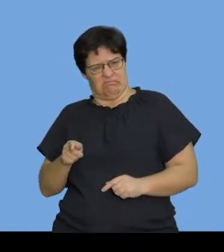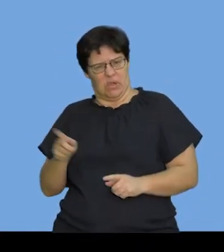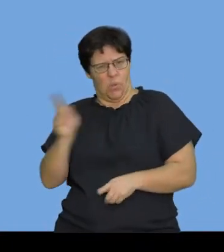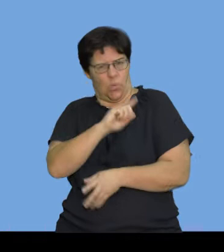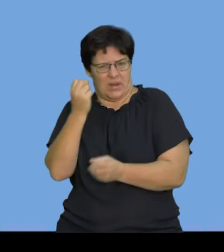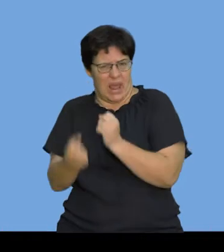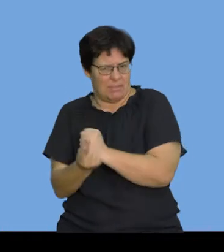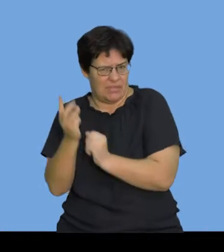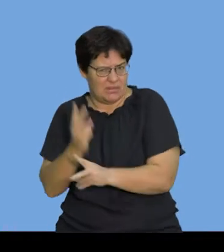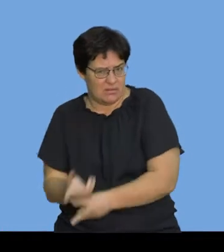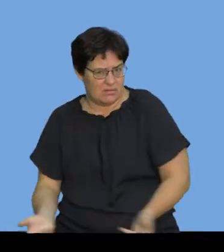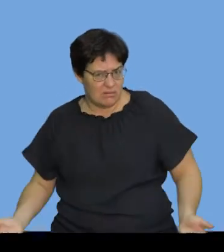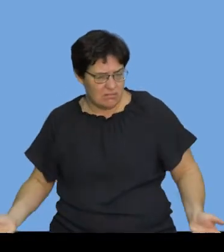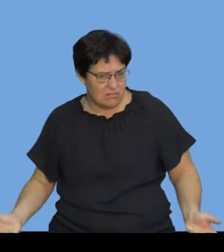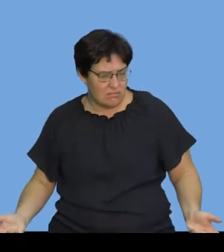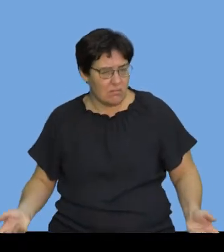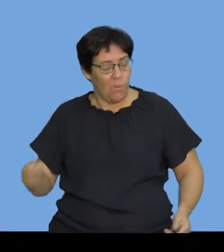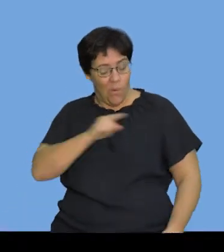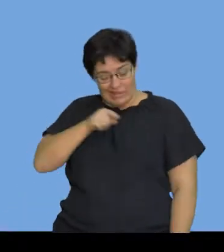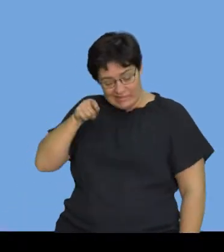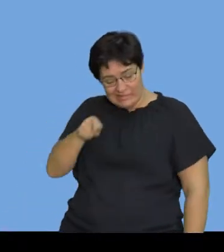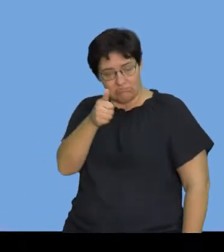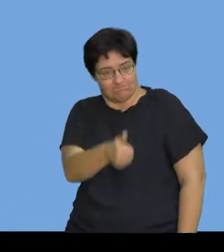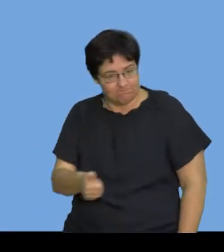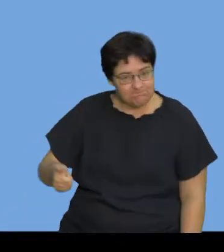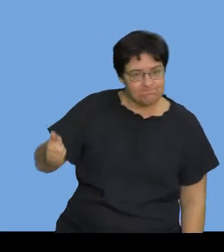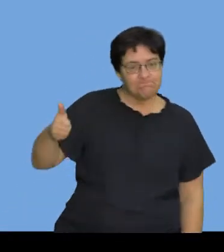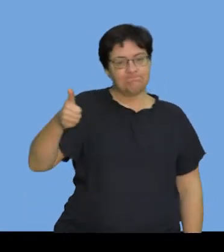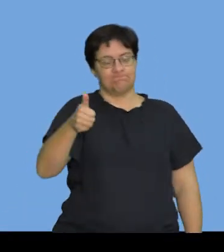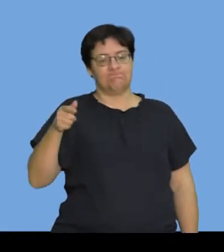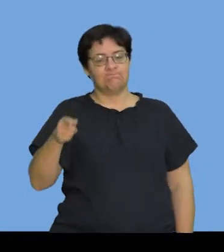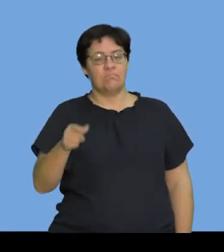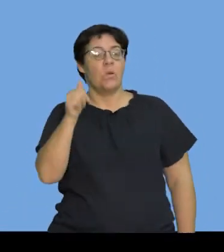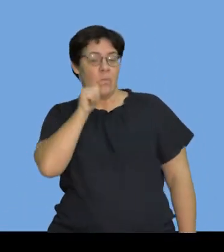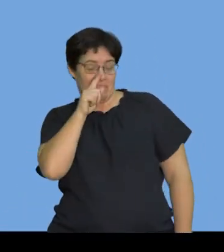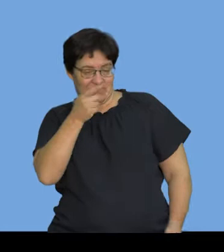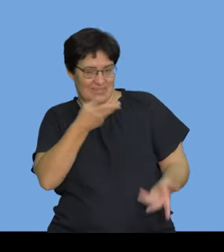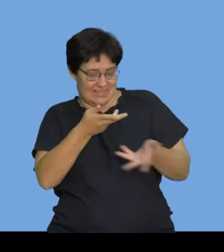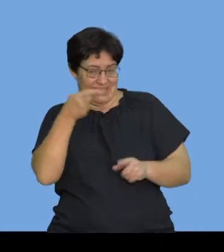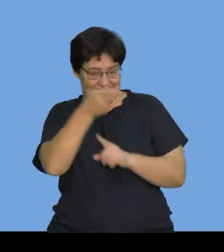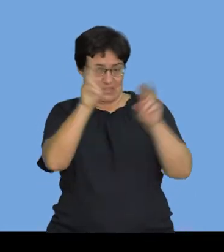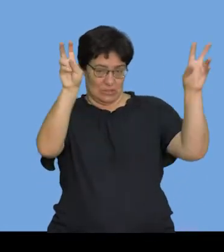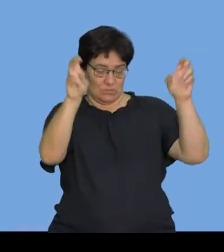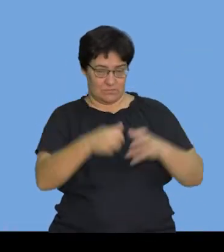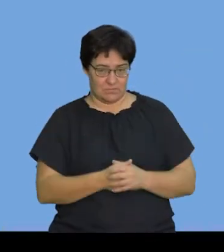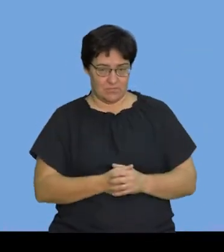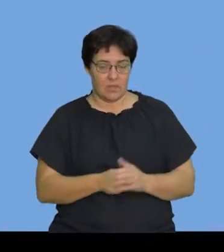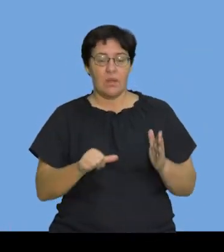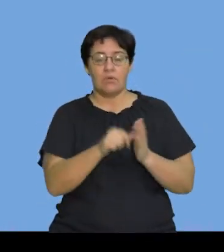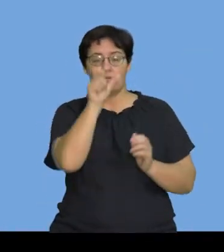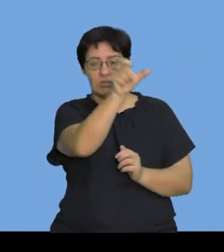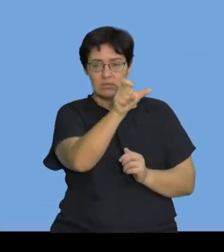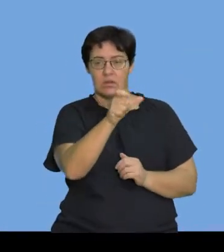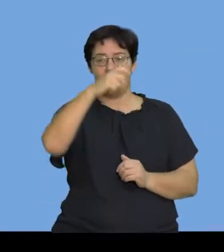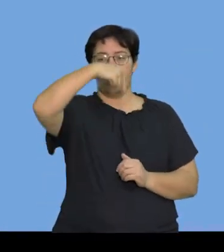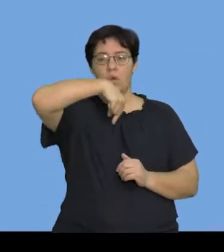just think about, because that's the main thing that we are doing when we talk about quadratic equations. Our keywords will be a